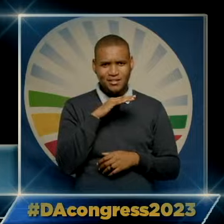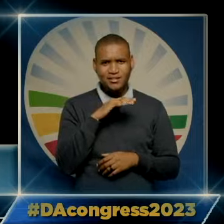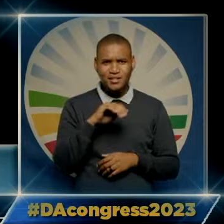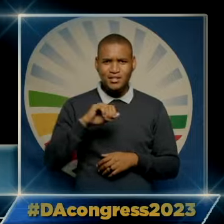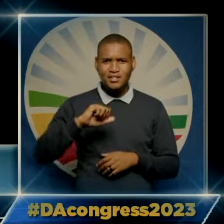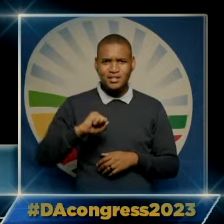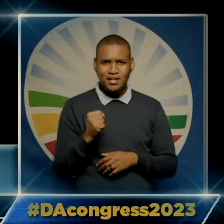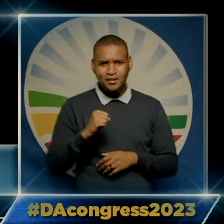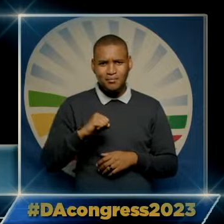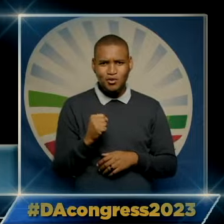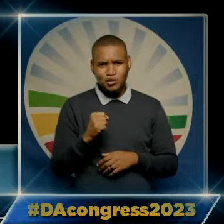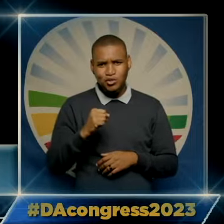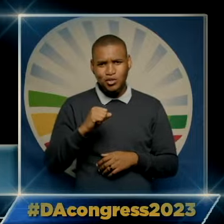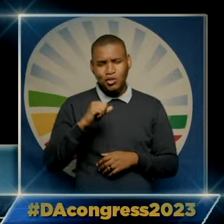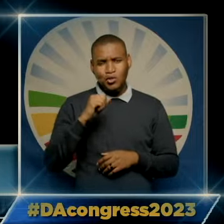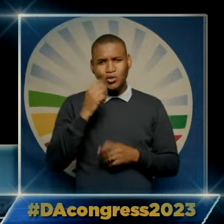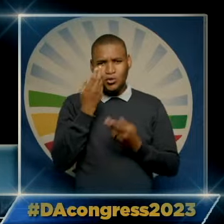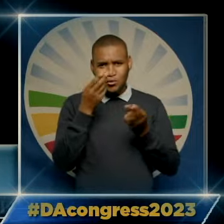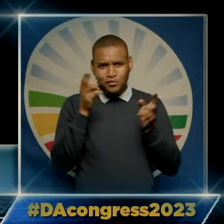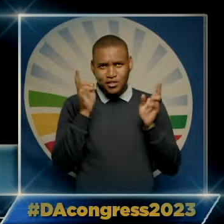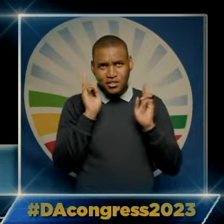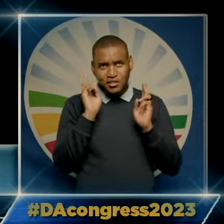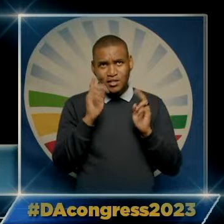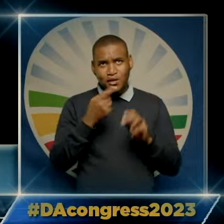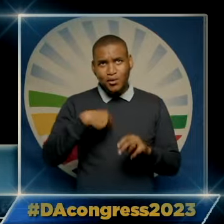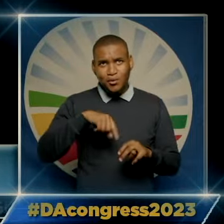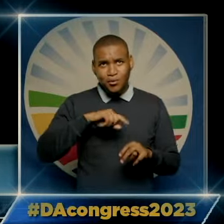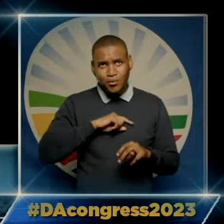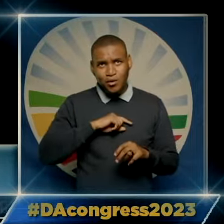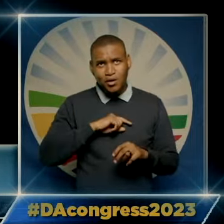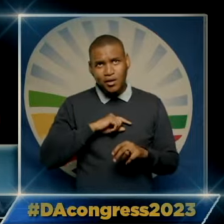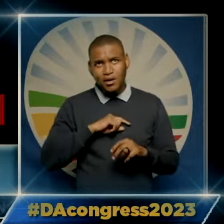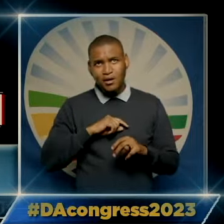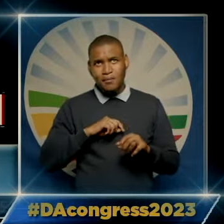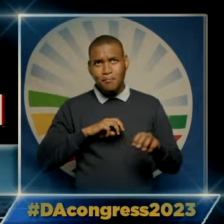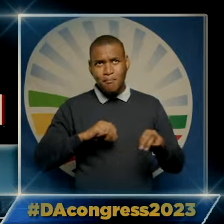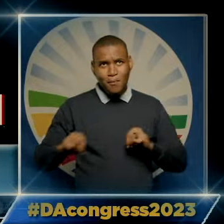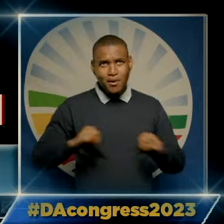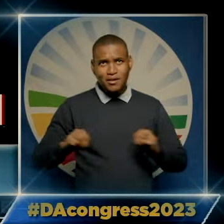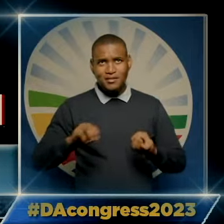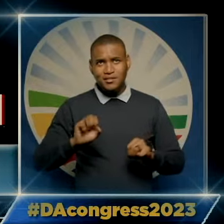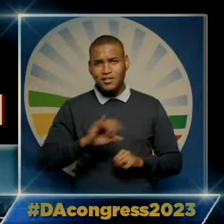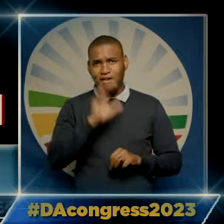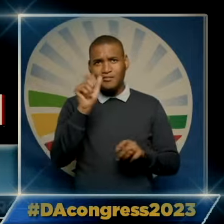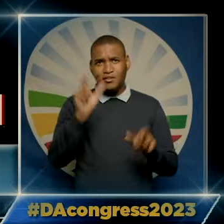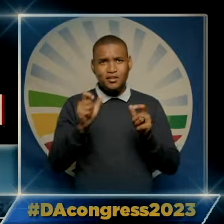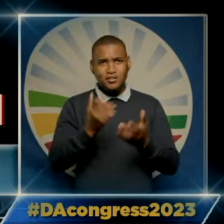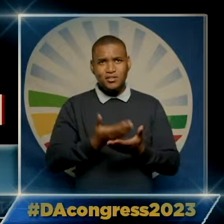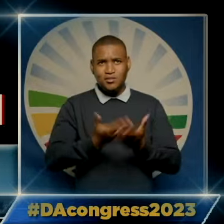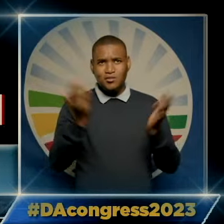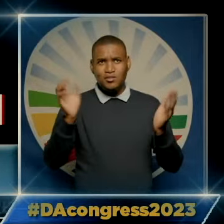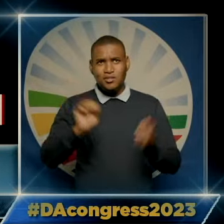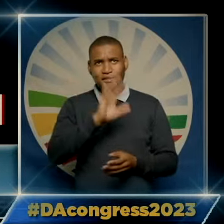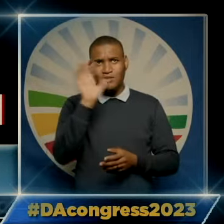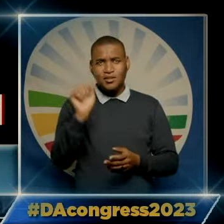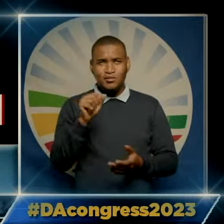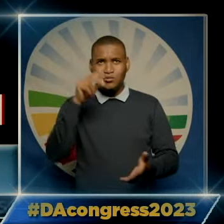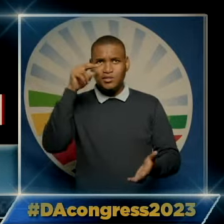Stellenbosch University. We are mobilizing South Africans across the country to stand